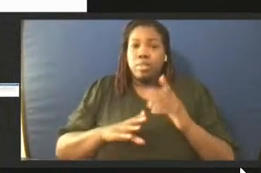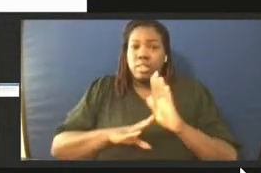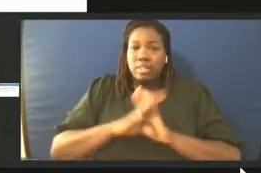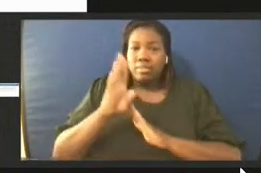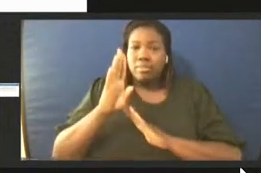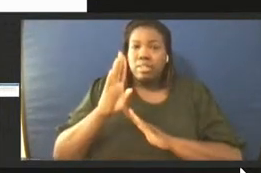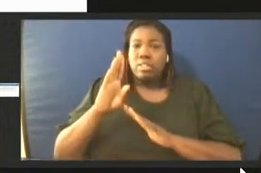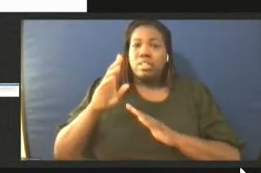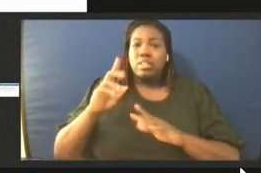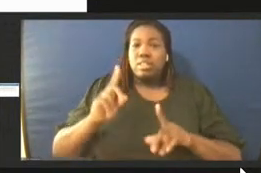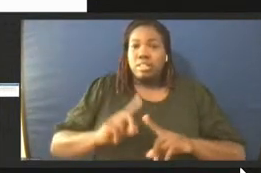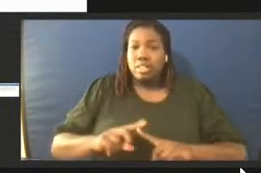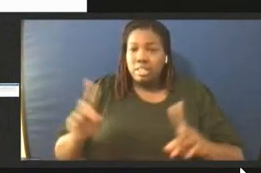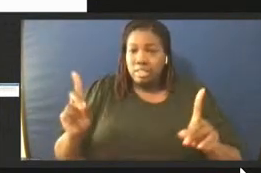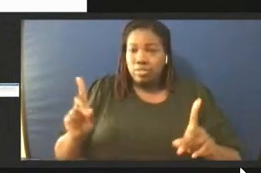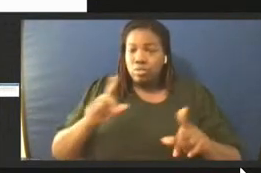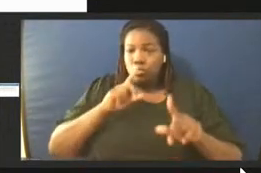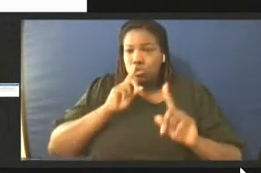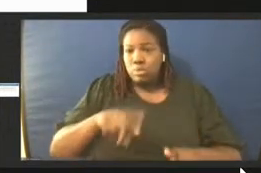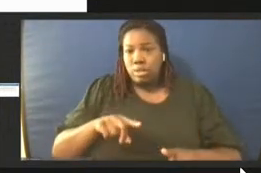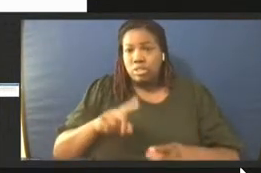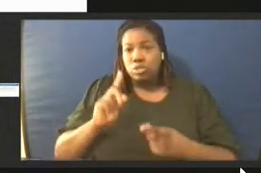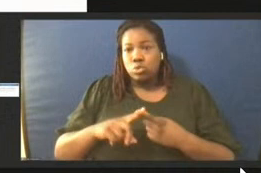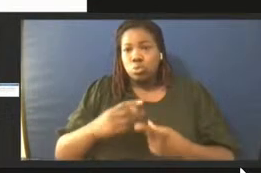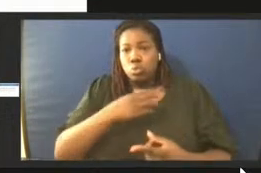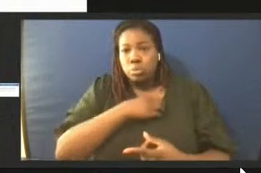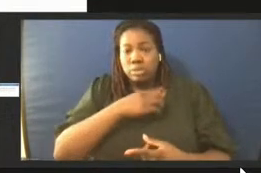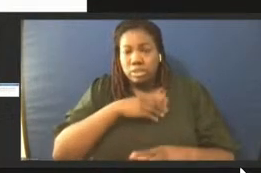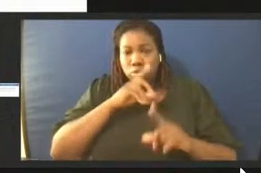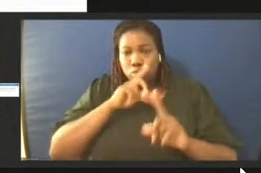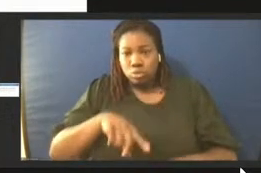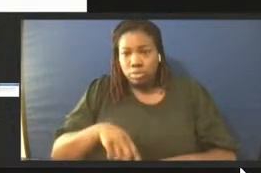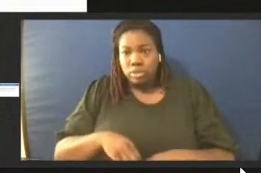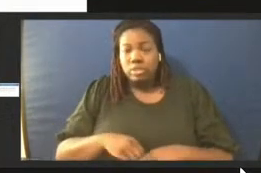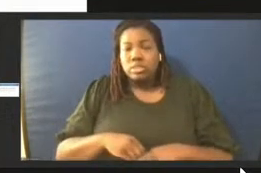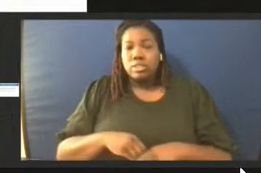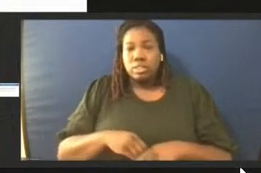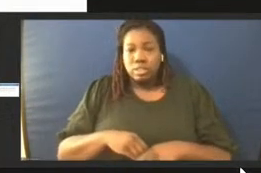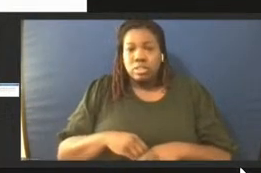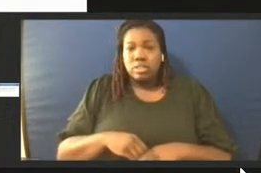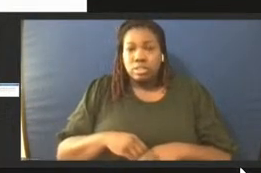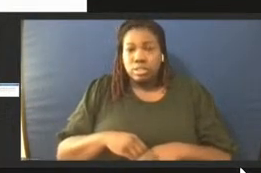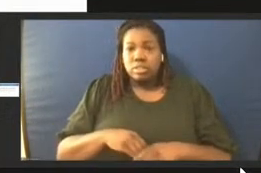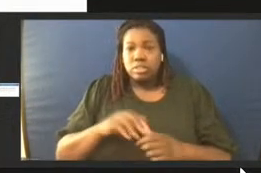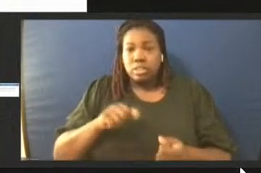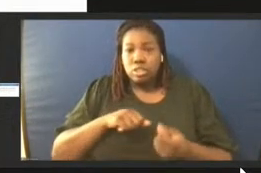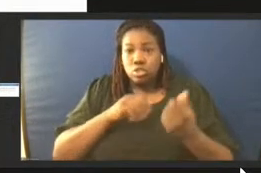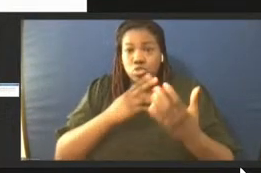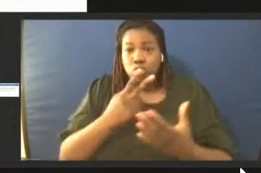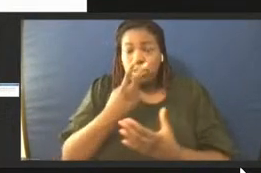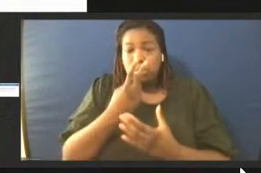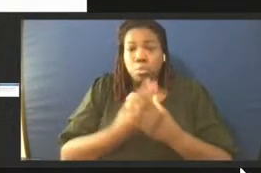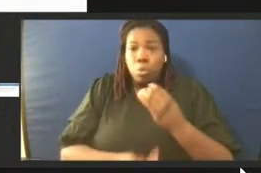alternative responses to police responses, and by addressing both the